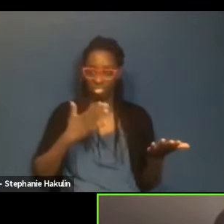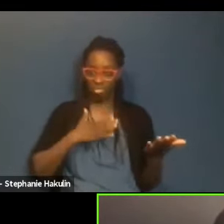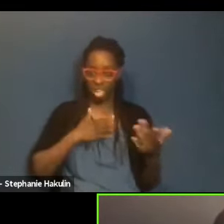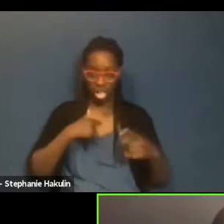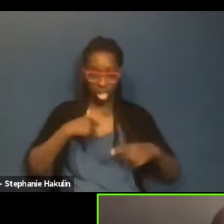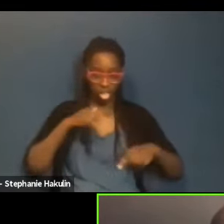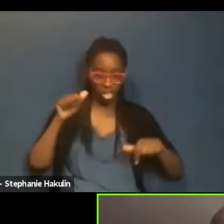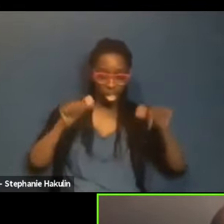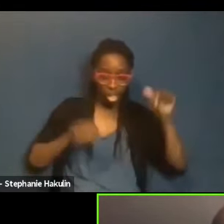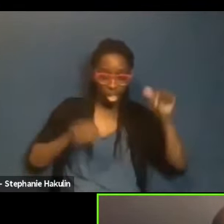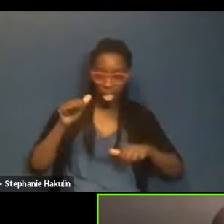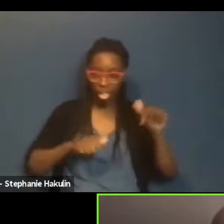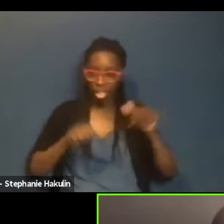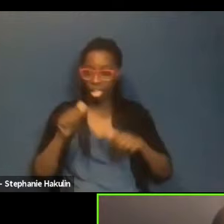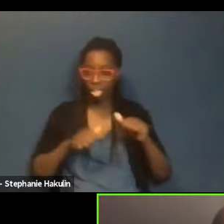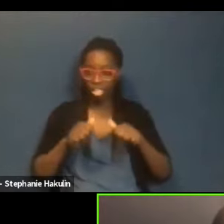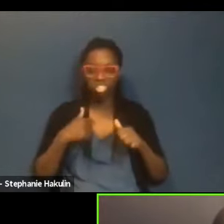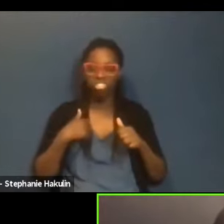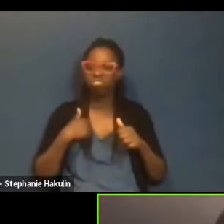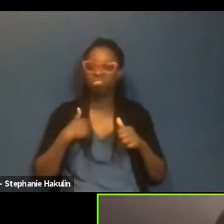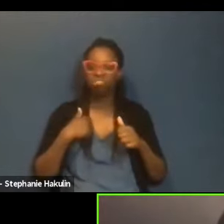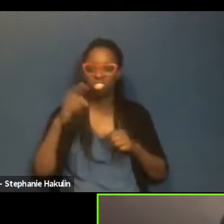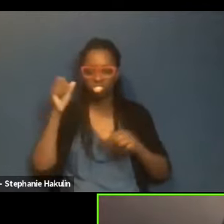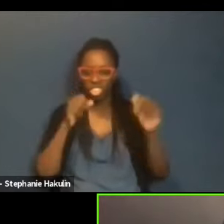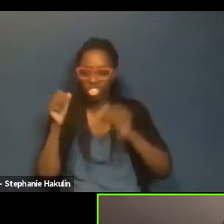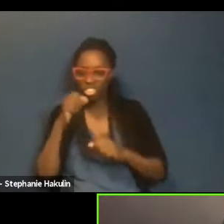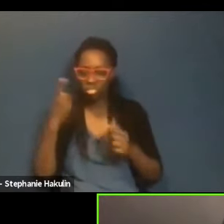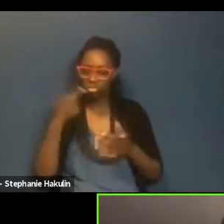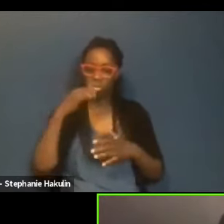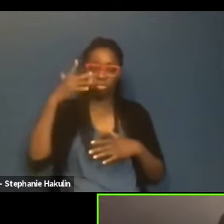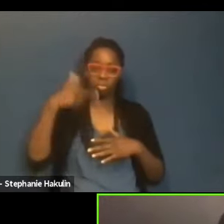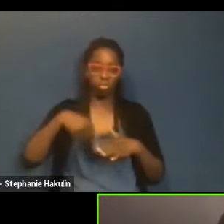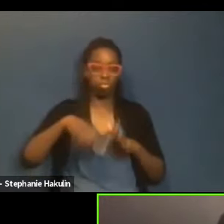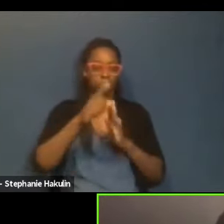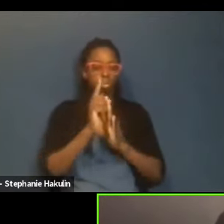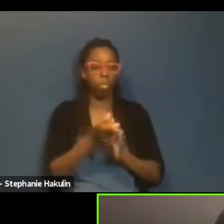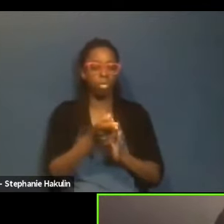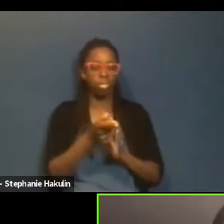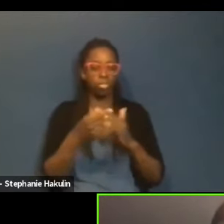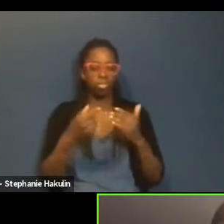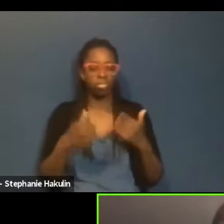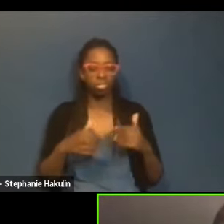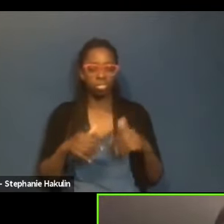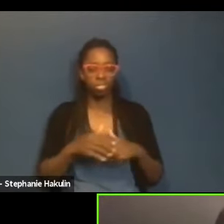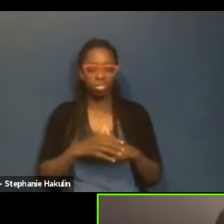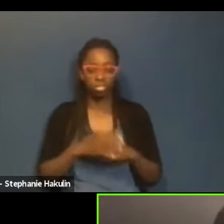moment and the beauty of your voices.